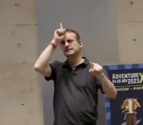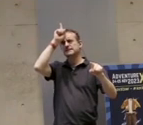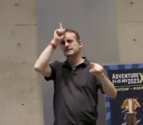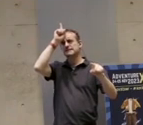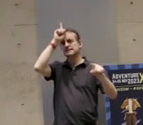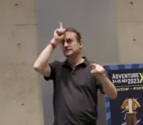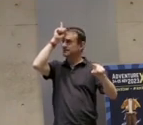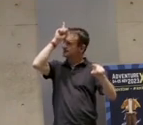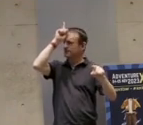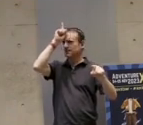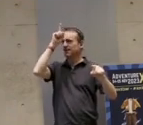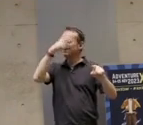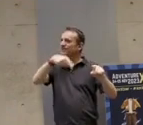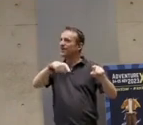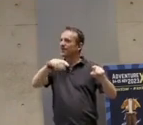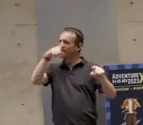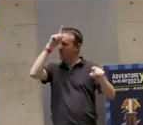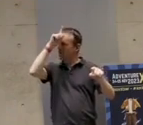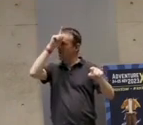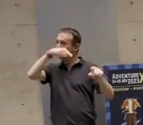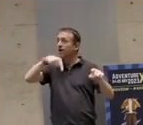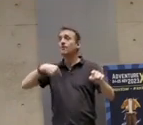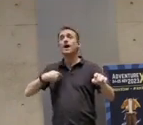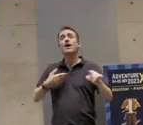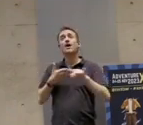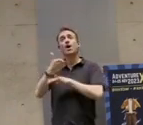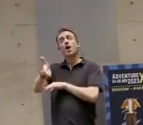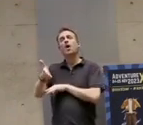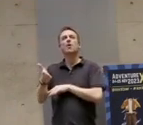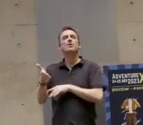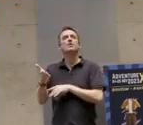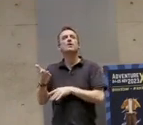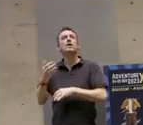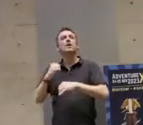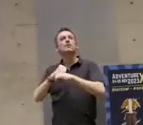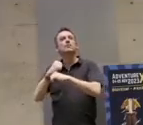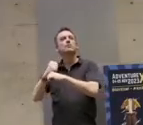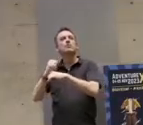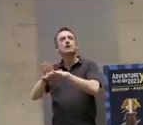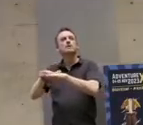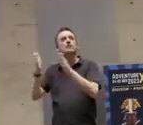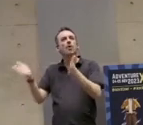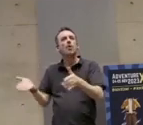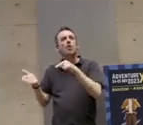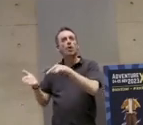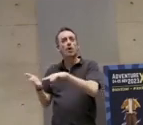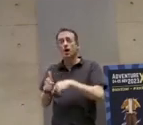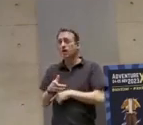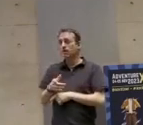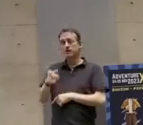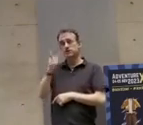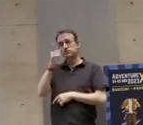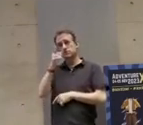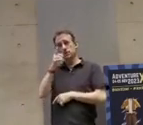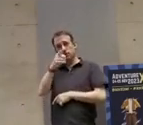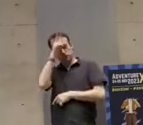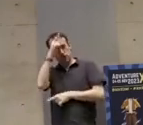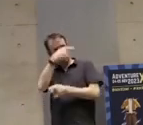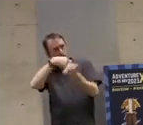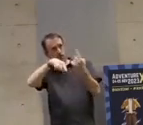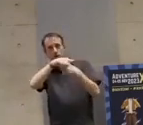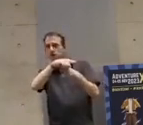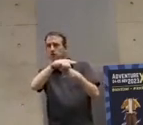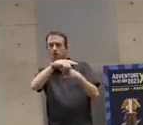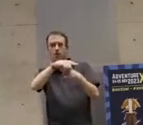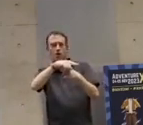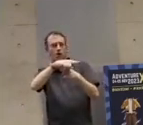Honestly, the Germans, you know, when I do my press tours, I am always astonished at how incredibly well-educated the